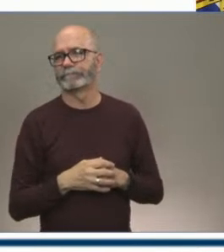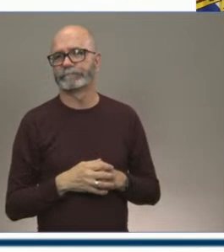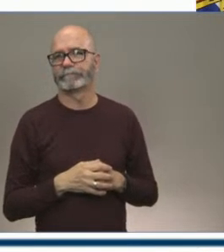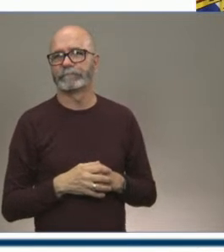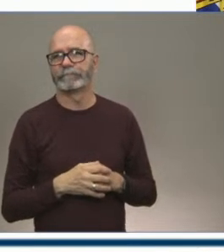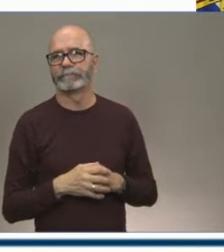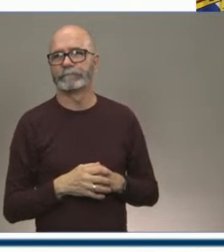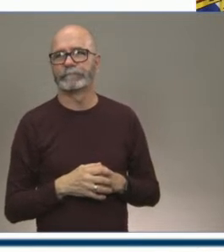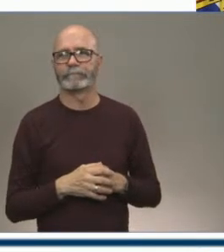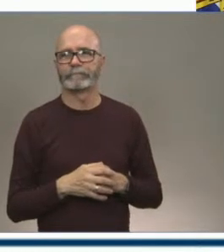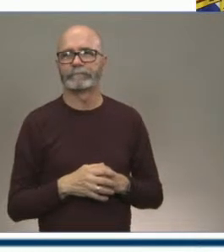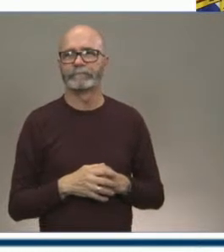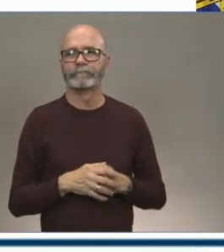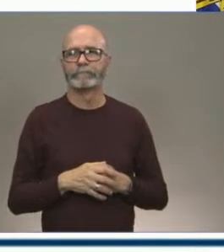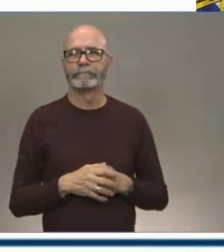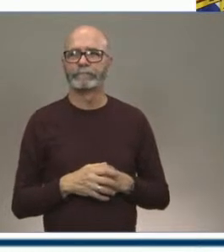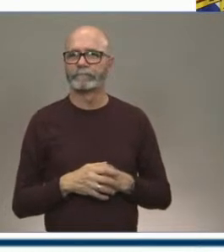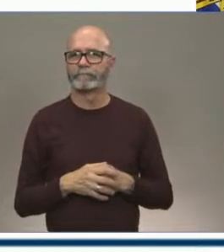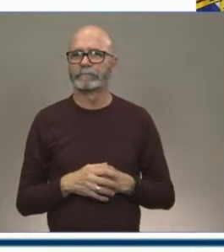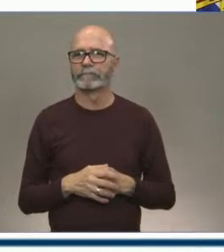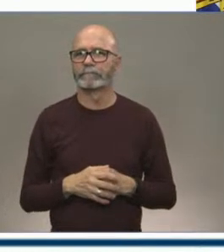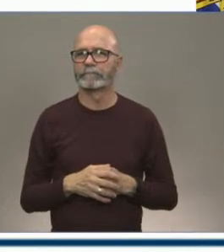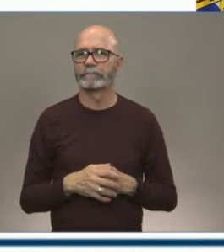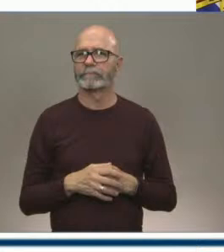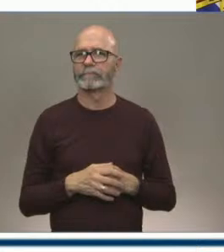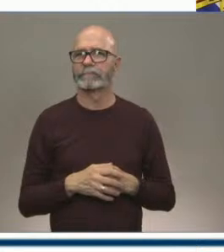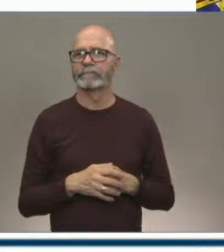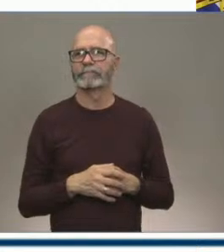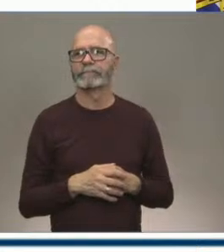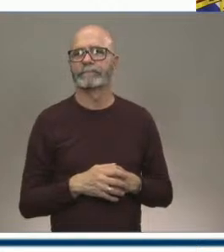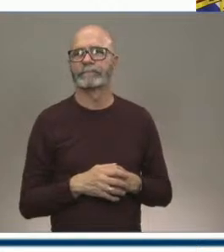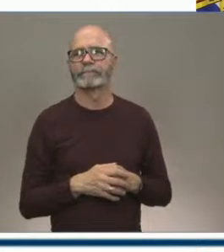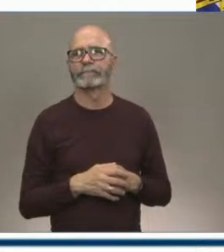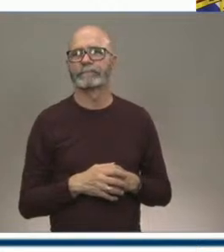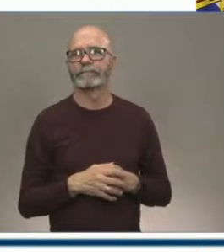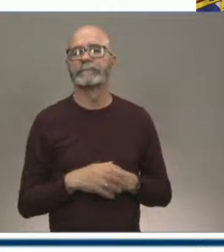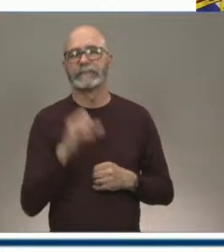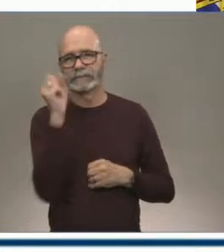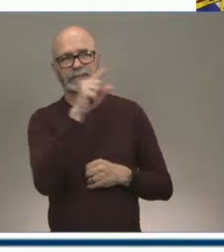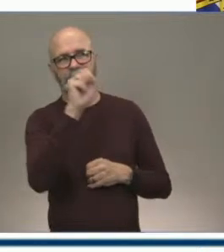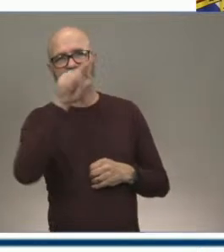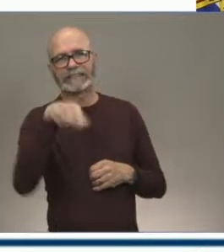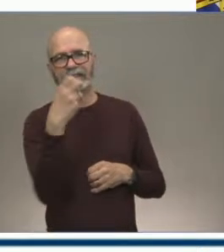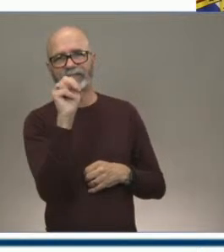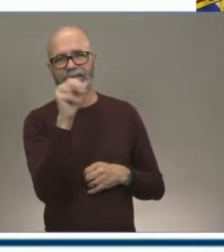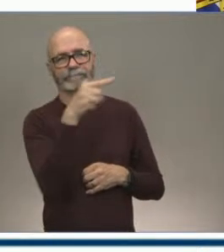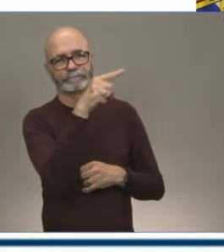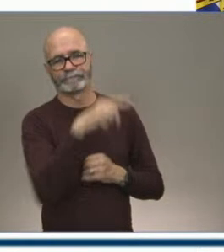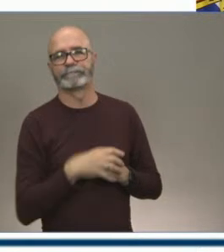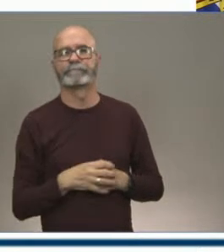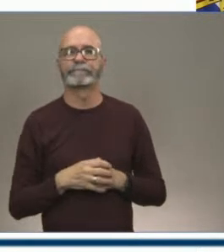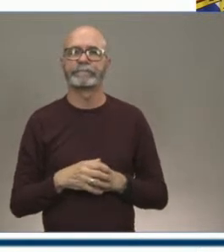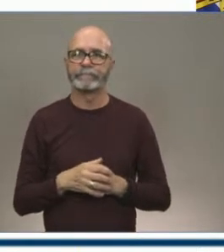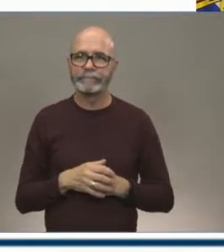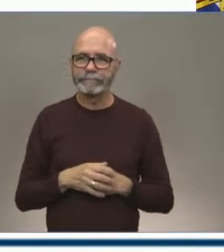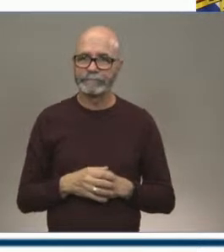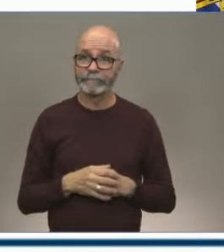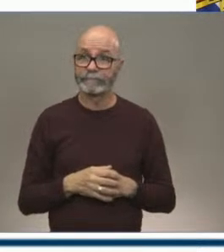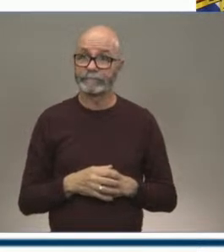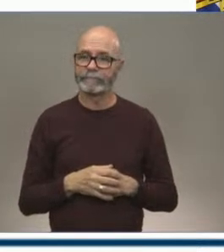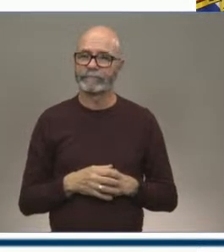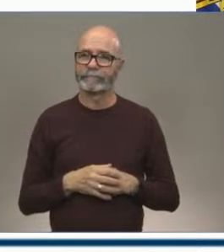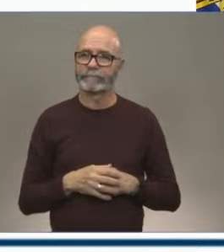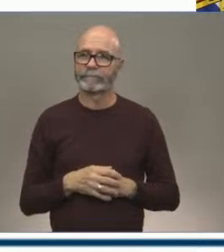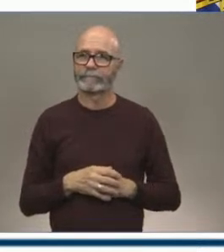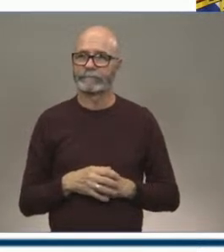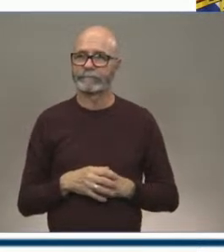Thank you very much. First off, for Premier McNeil, you've told me that your constituents will be the first to know if you elect to leave your